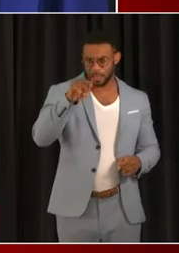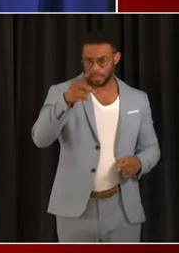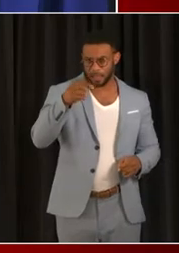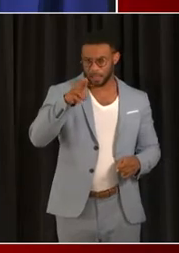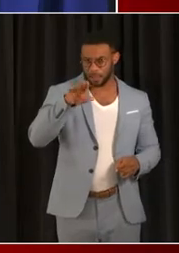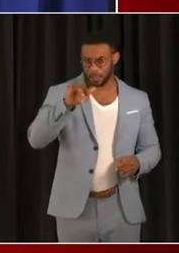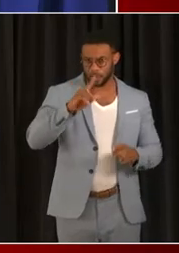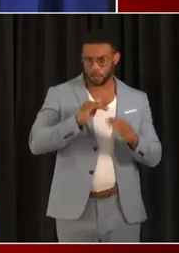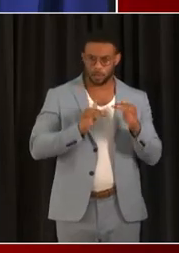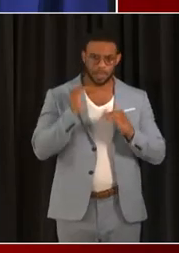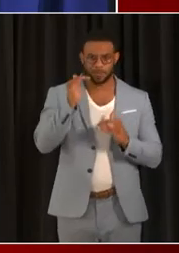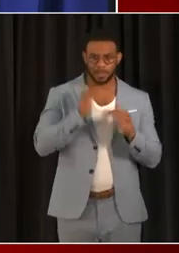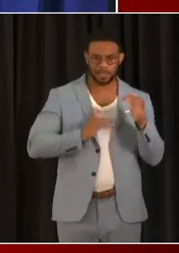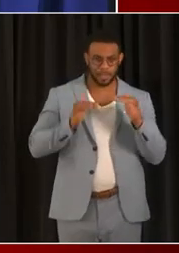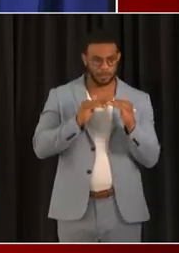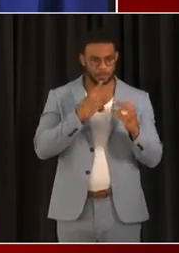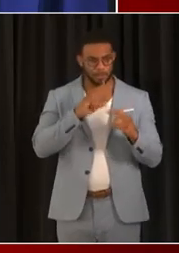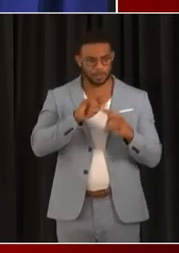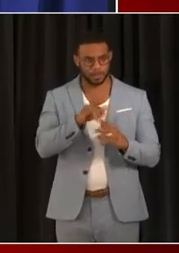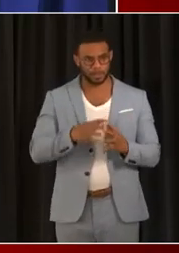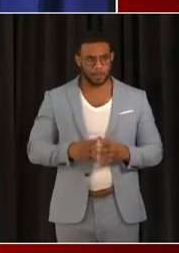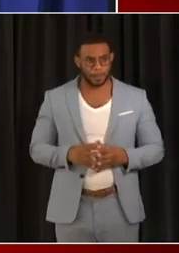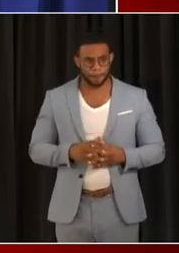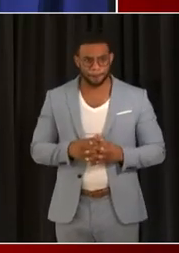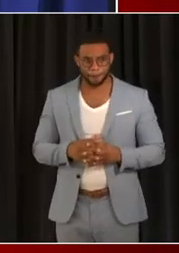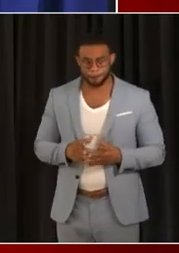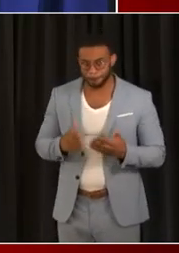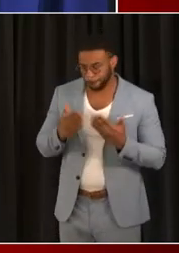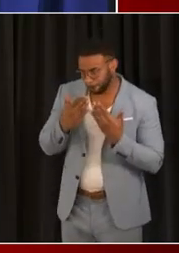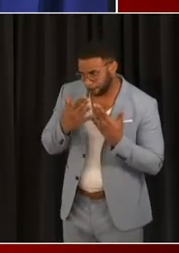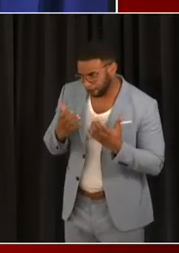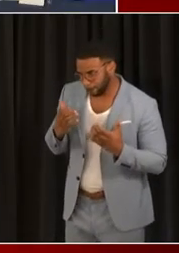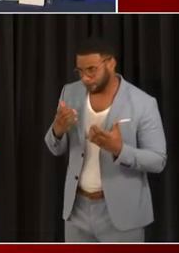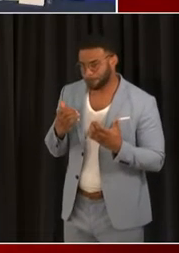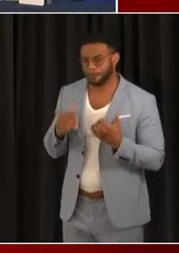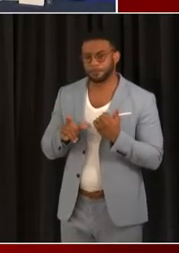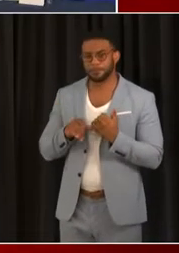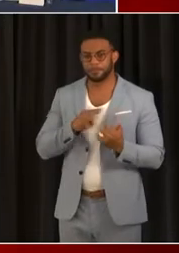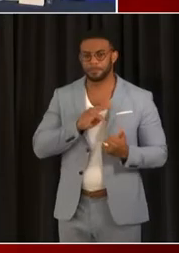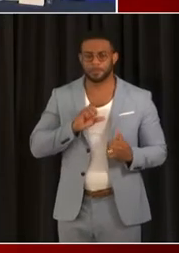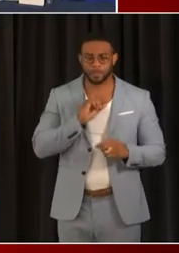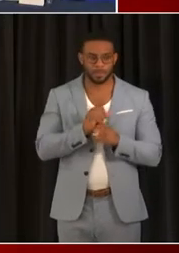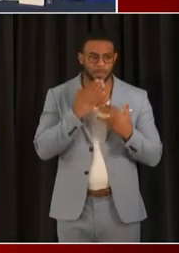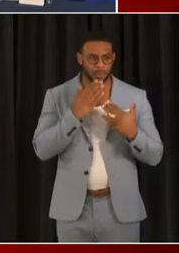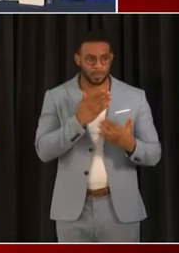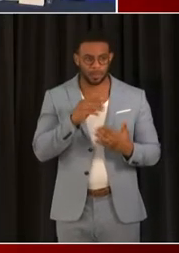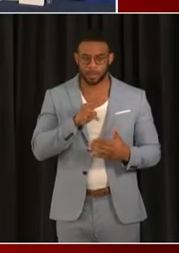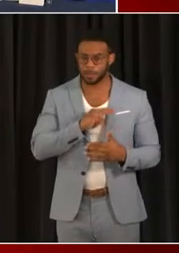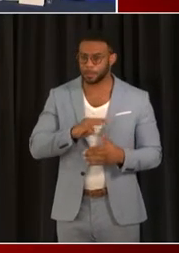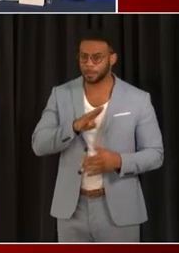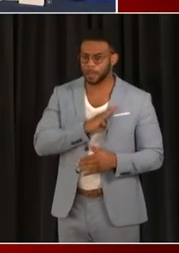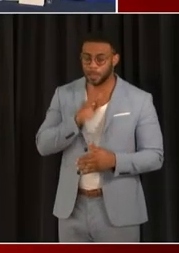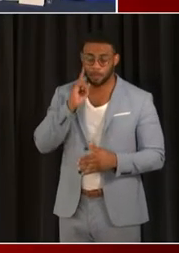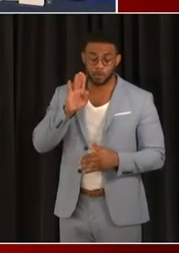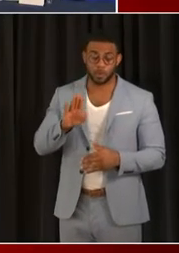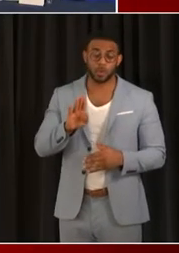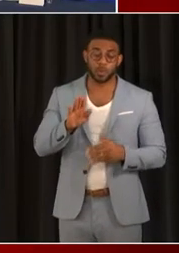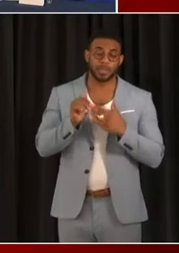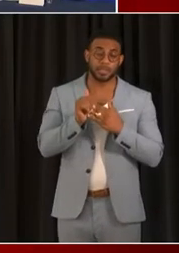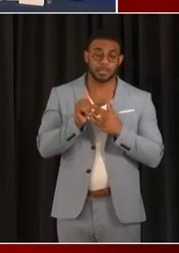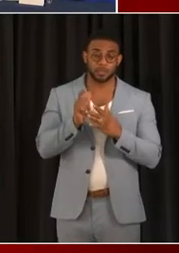equity. So if you could tell us a little bit about some of that work. Thank you so much, Deputy Mayor, and I certainly thank you and Mayor Bowser for